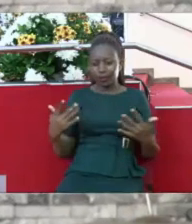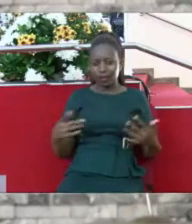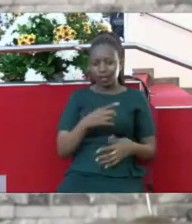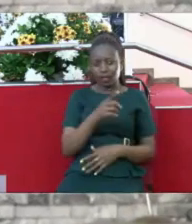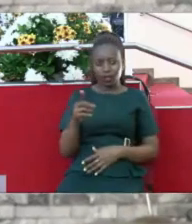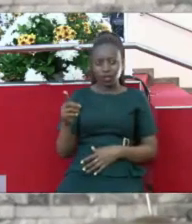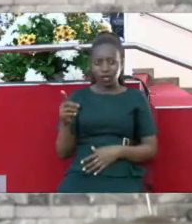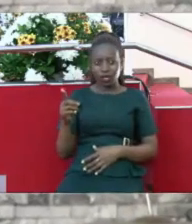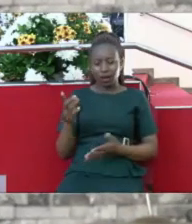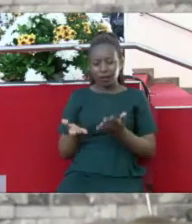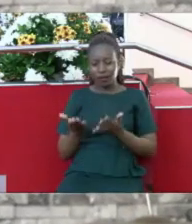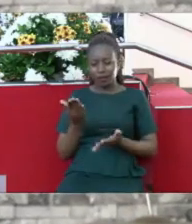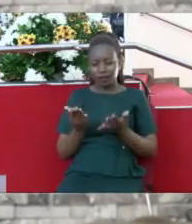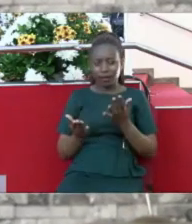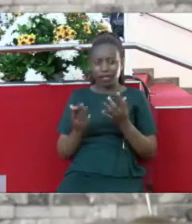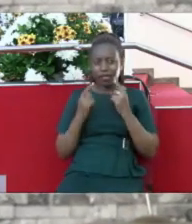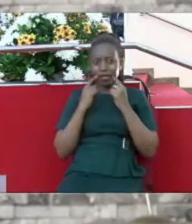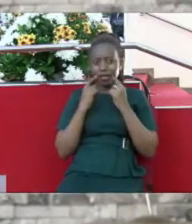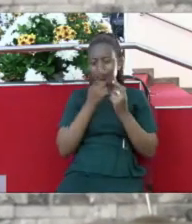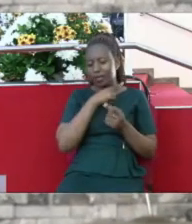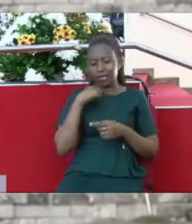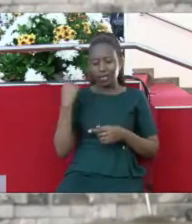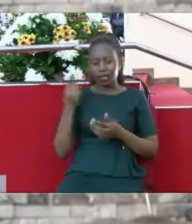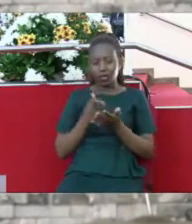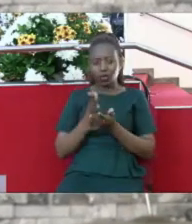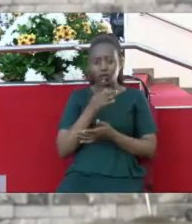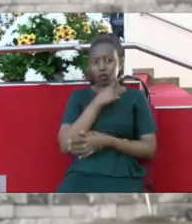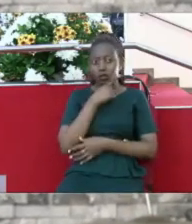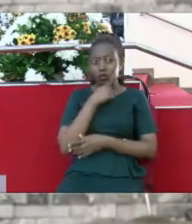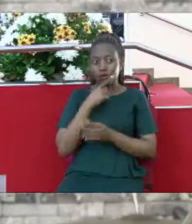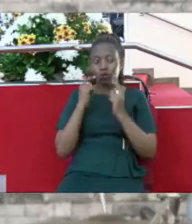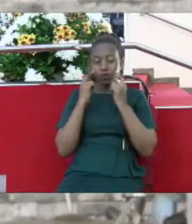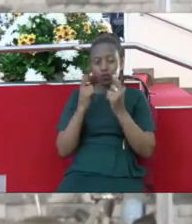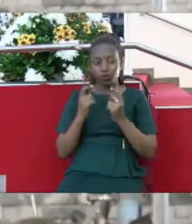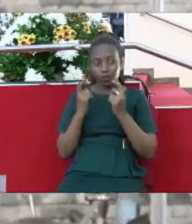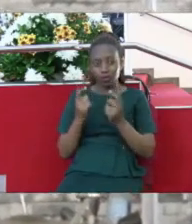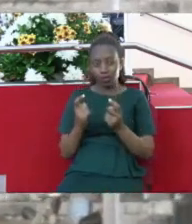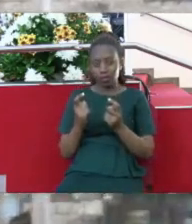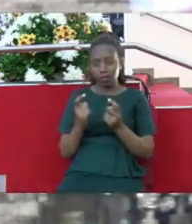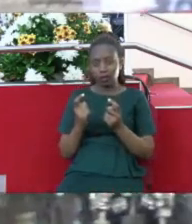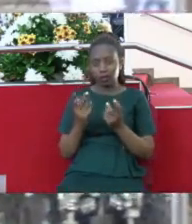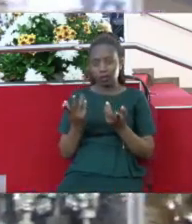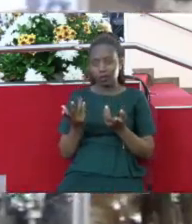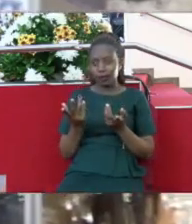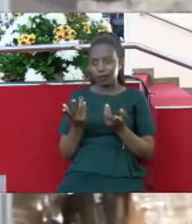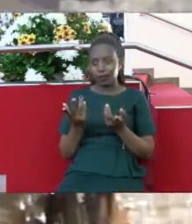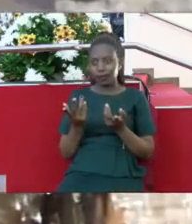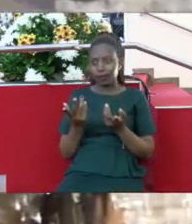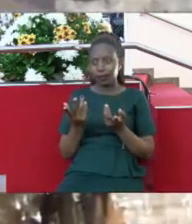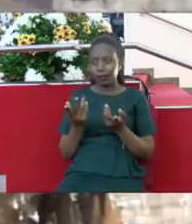kwamba kimeua, kimekufa na unajua ni kwa sababu ya dhambi. But you know friends, lakini marafiki, every time look at the sin that we